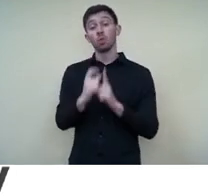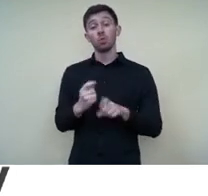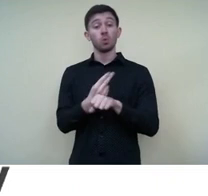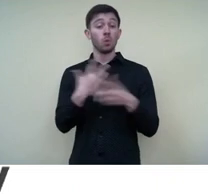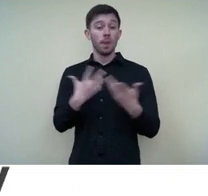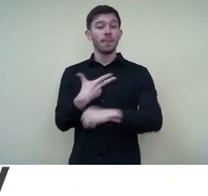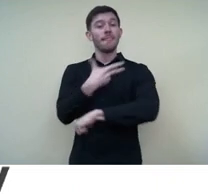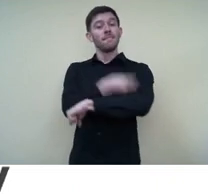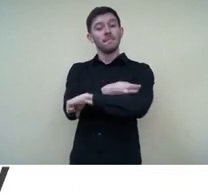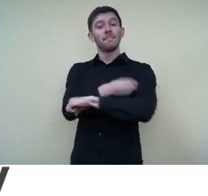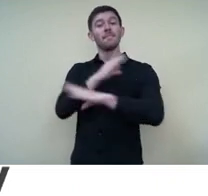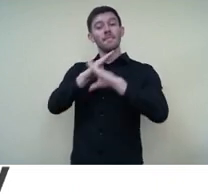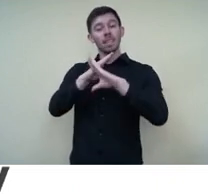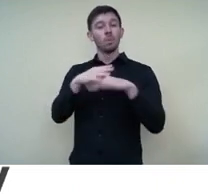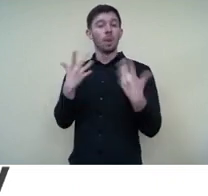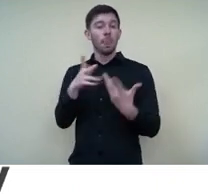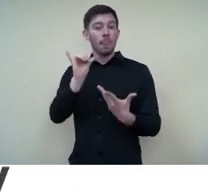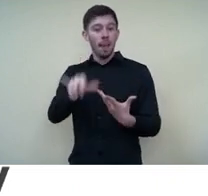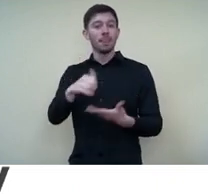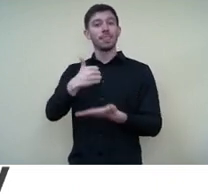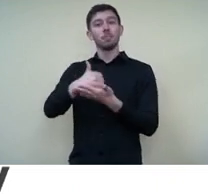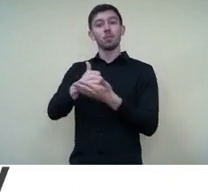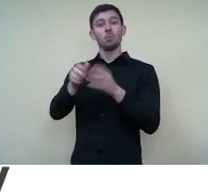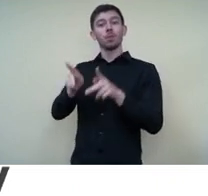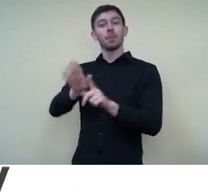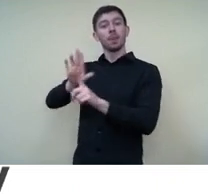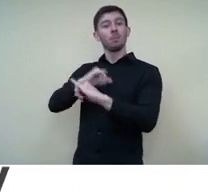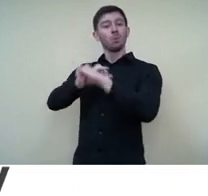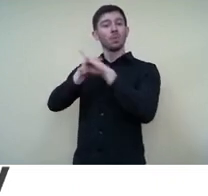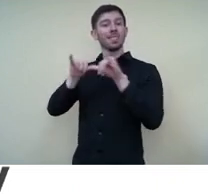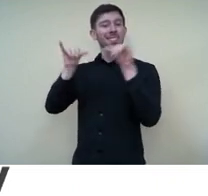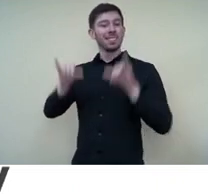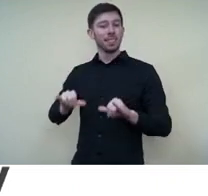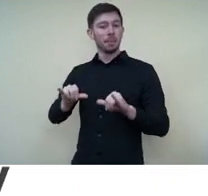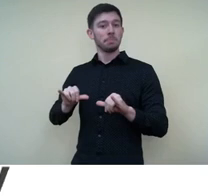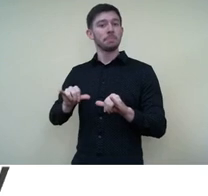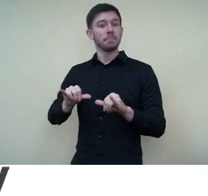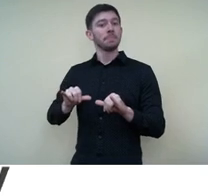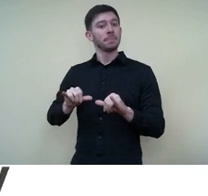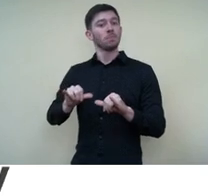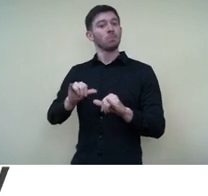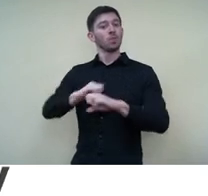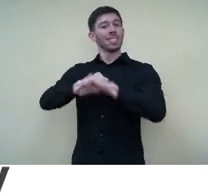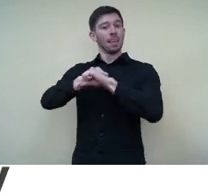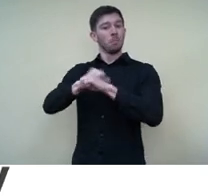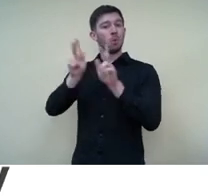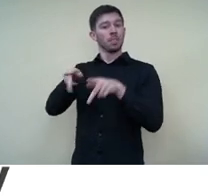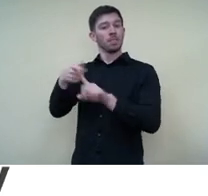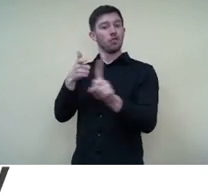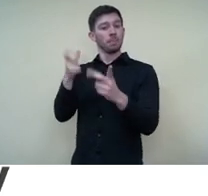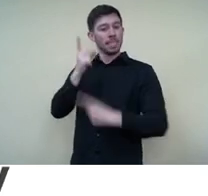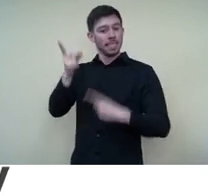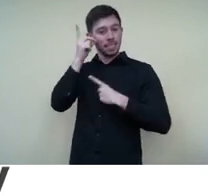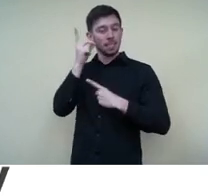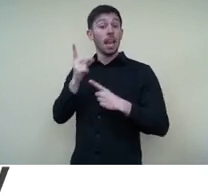A vaccine is a product stimulating a person's immune system to produce immunity to a specific disease, protecting the person from the disease. Vaccination, the